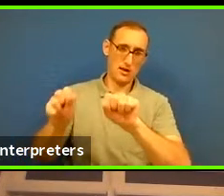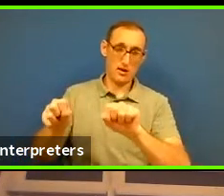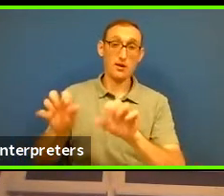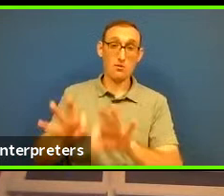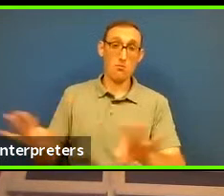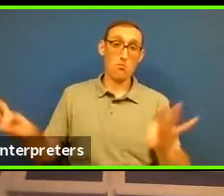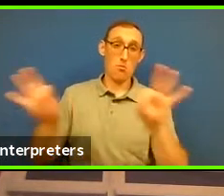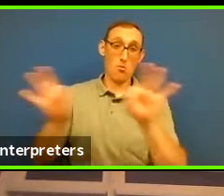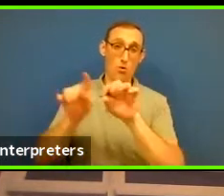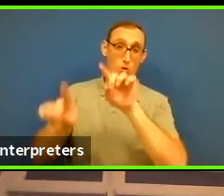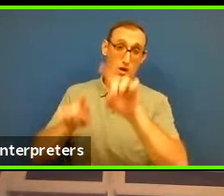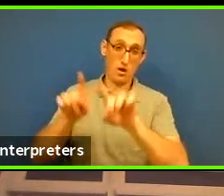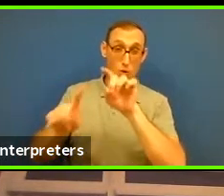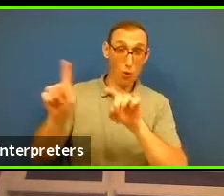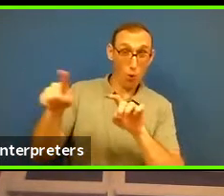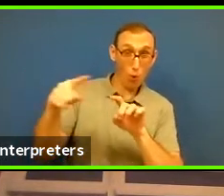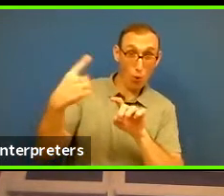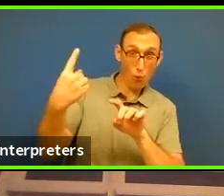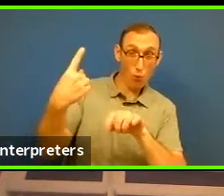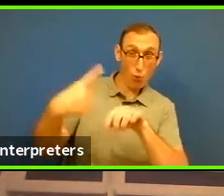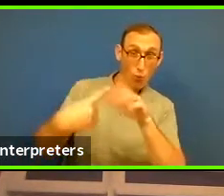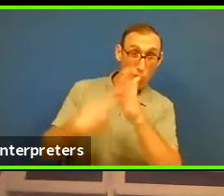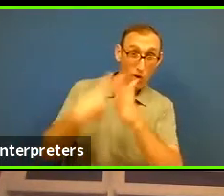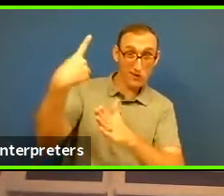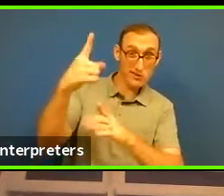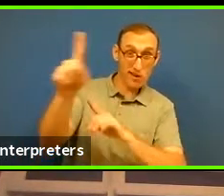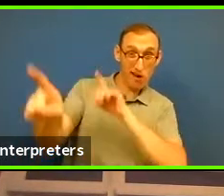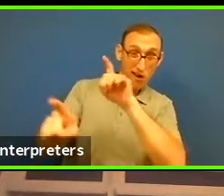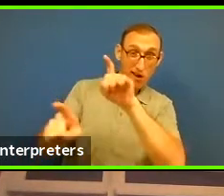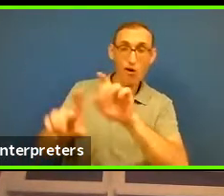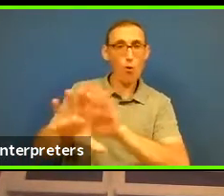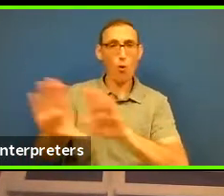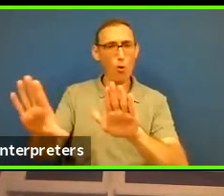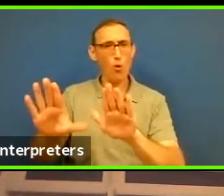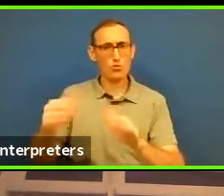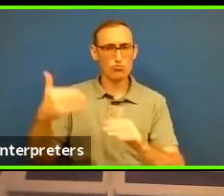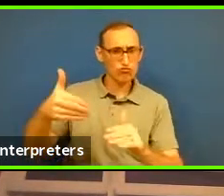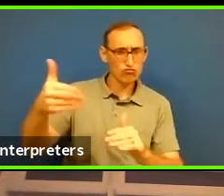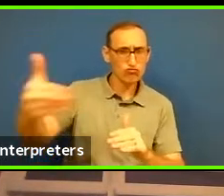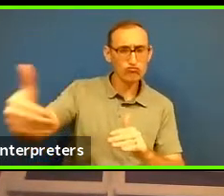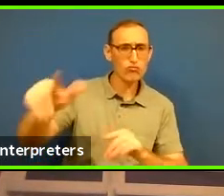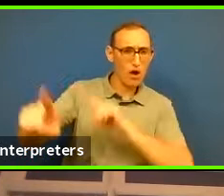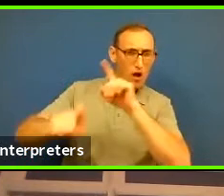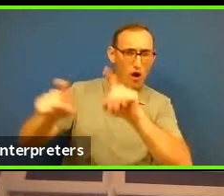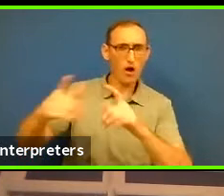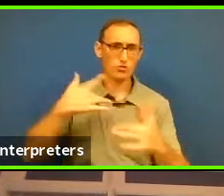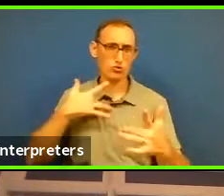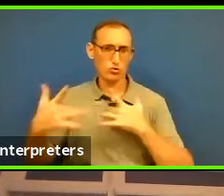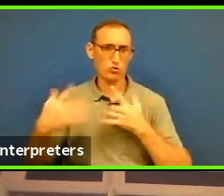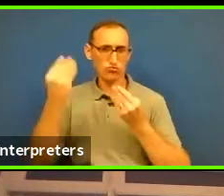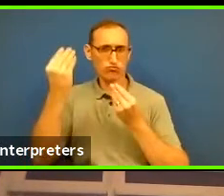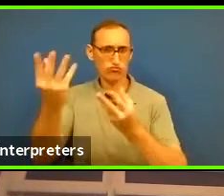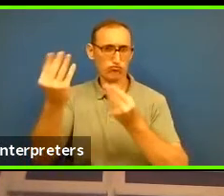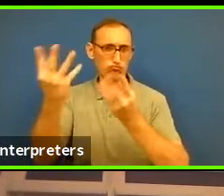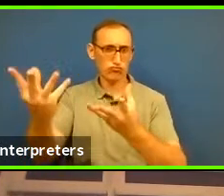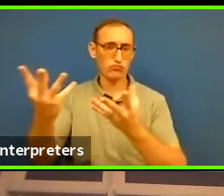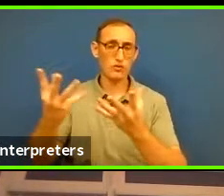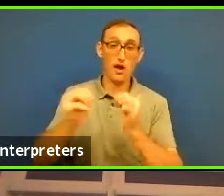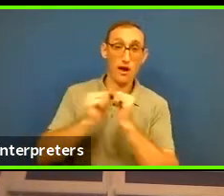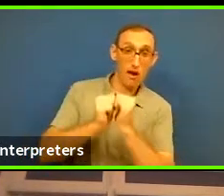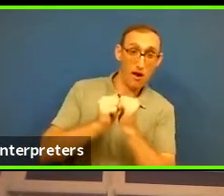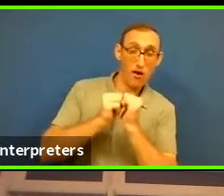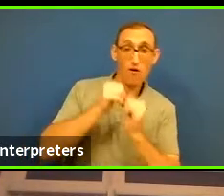can ask questions or share our concerns. So please, I want to encourage you all to do that by phone